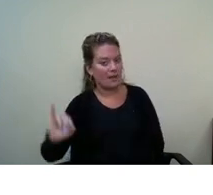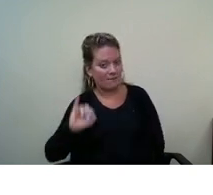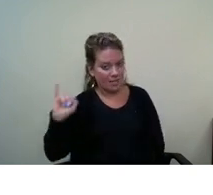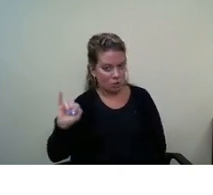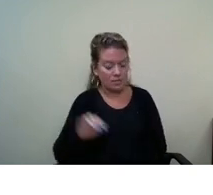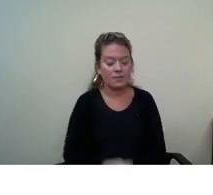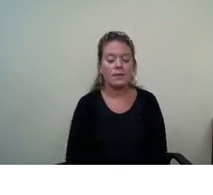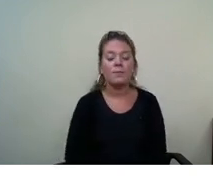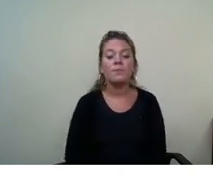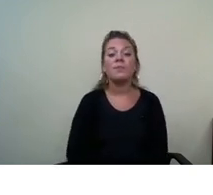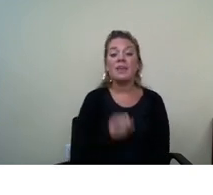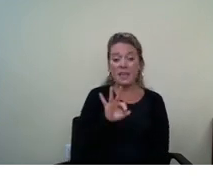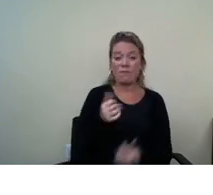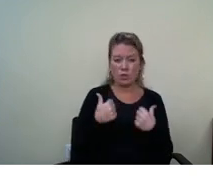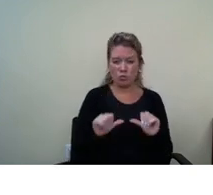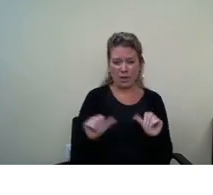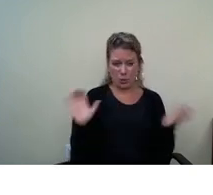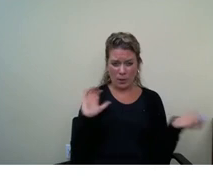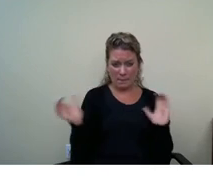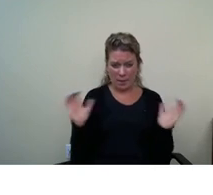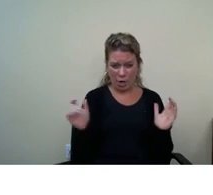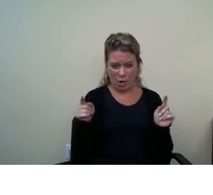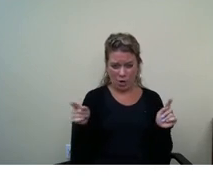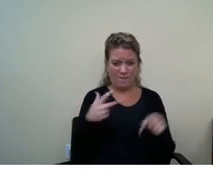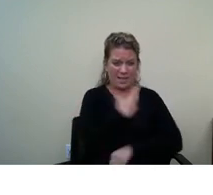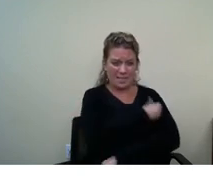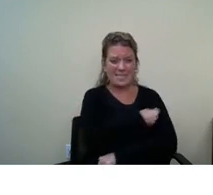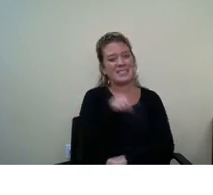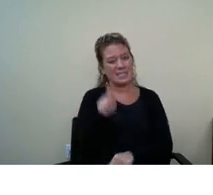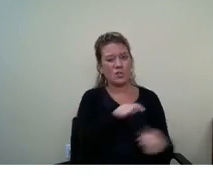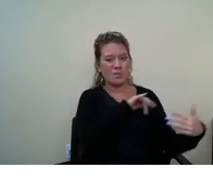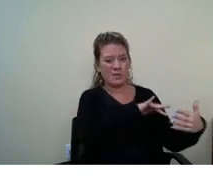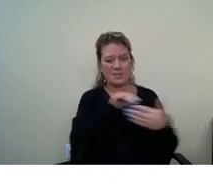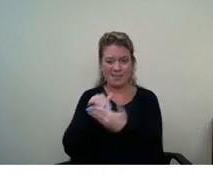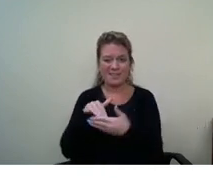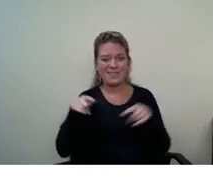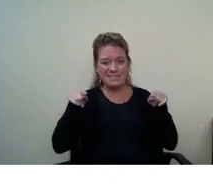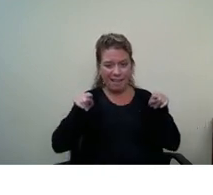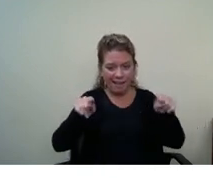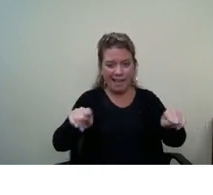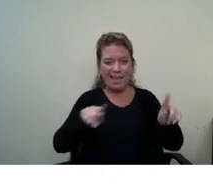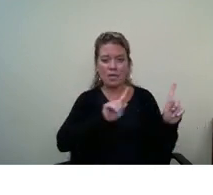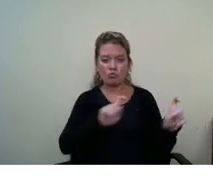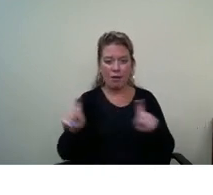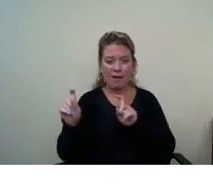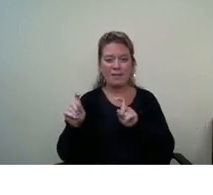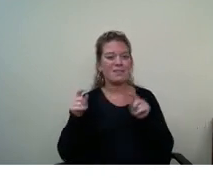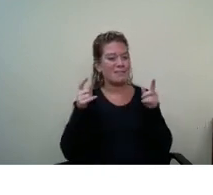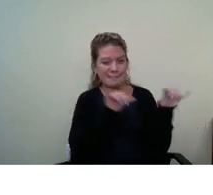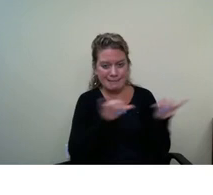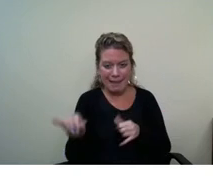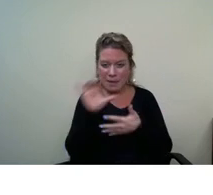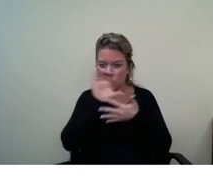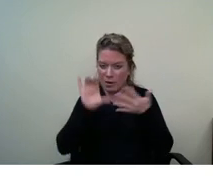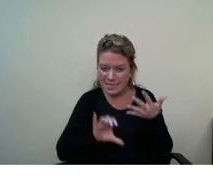If you're trying to make one-to-one head-to-head comparisons between vaccines, they need to have been studied in the same trial with the same inclusion criteria in the